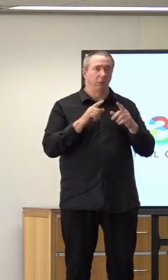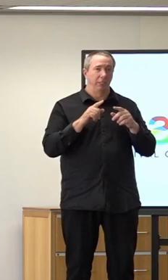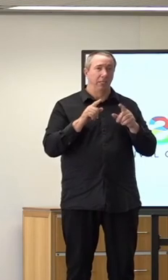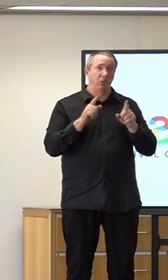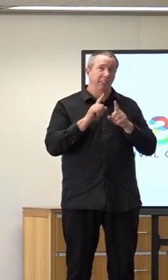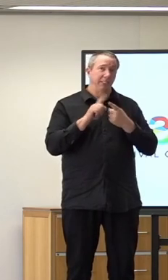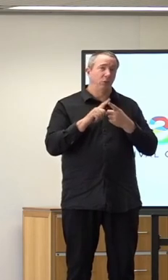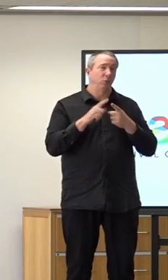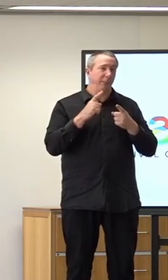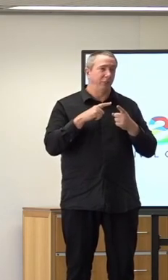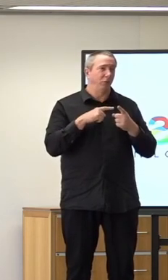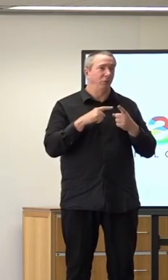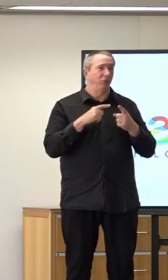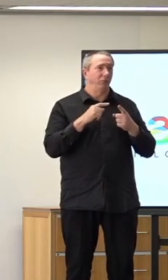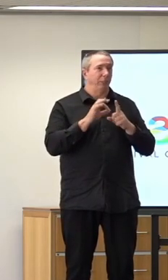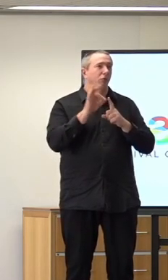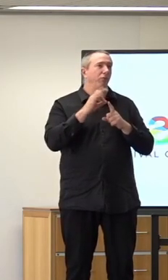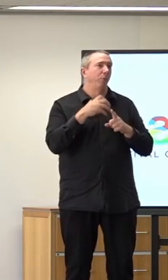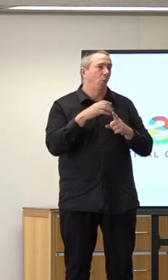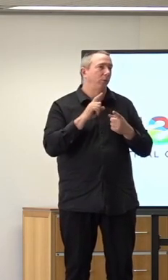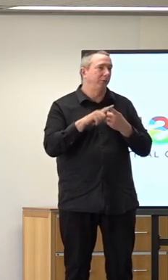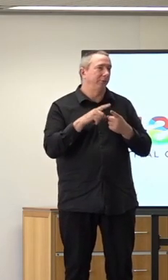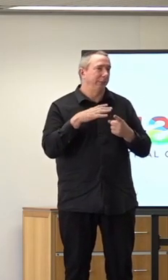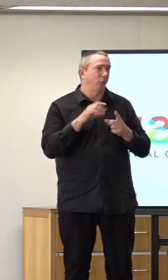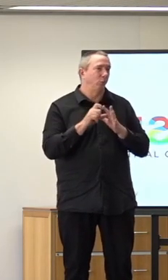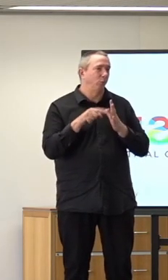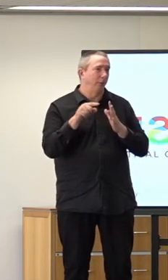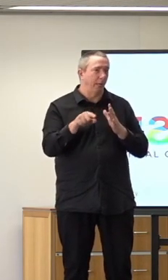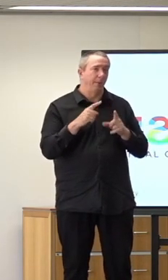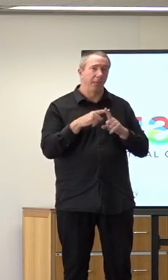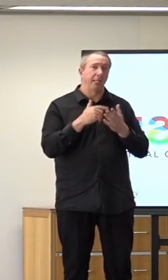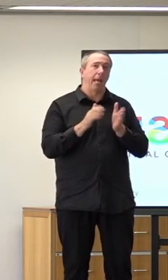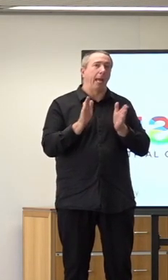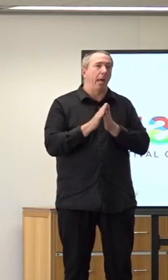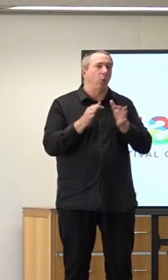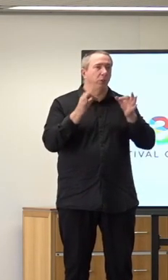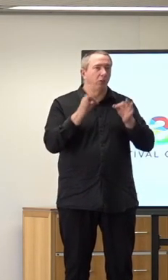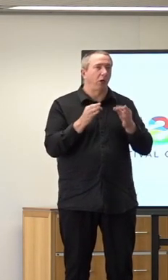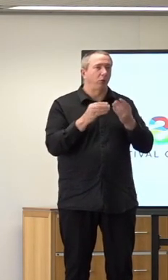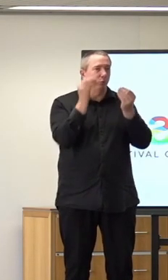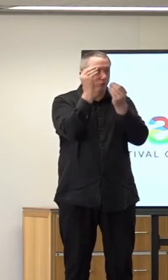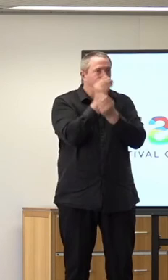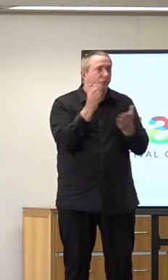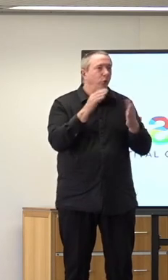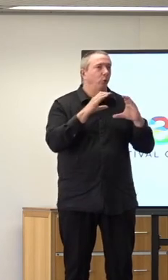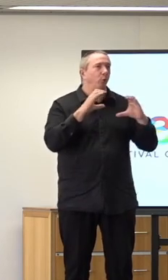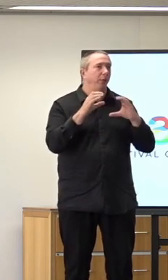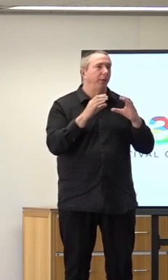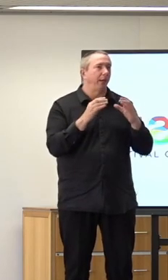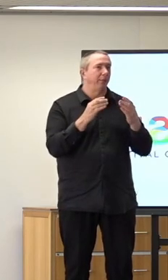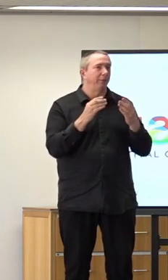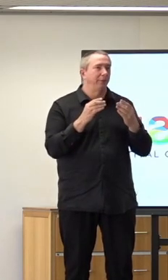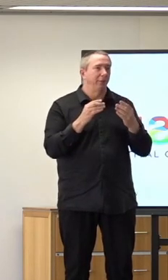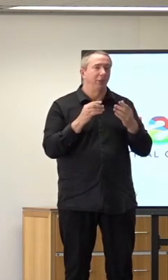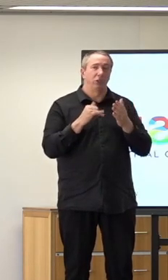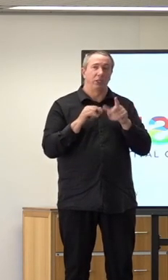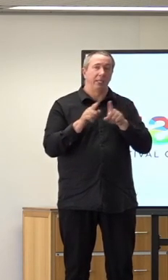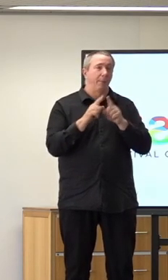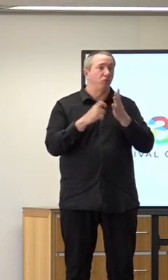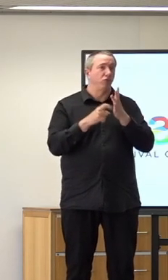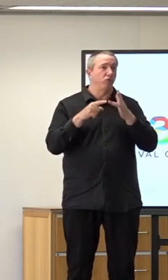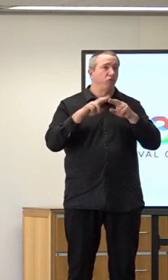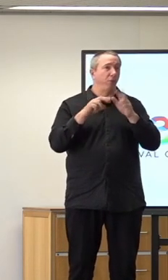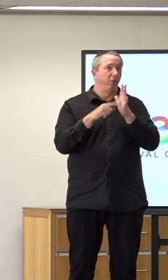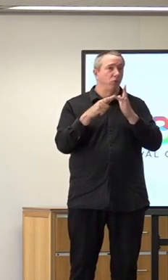long way to go, especially in terms of how we decide to communicate going forward as a gallery, as the rooftop opens, as we move into this